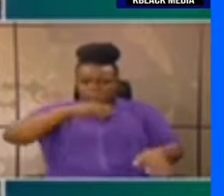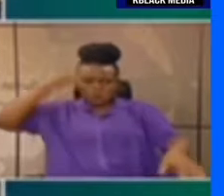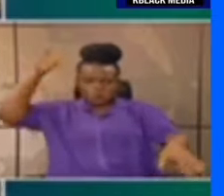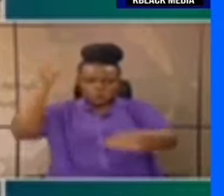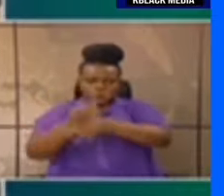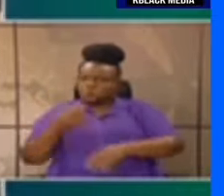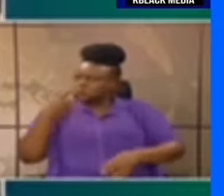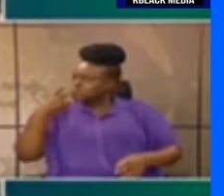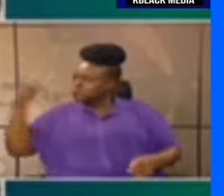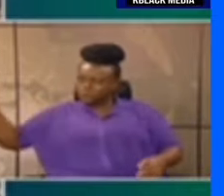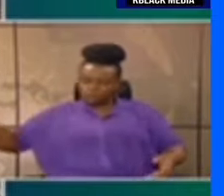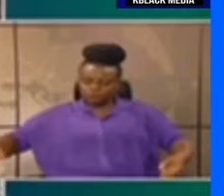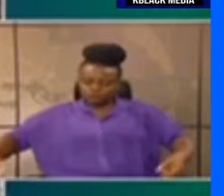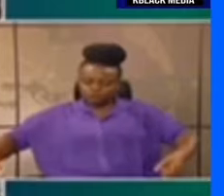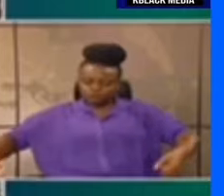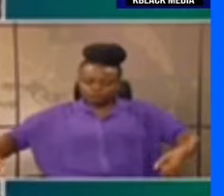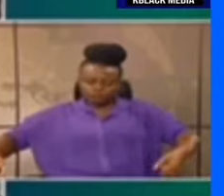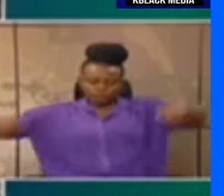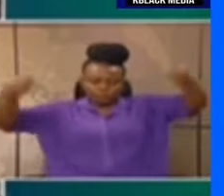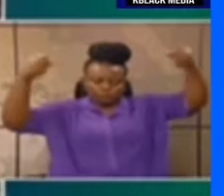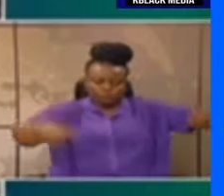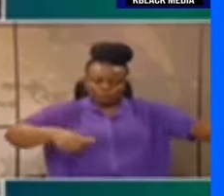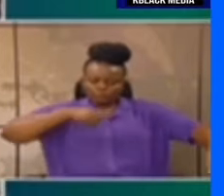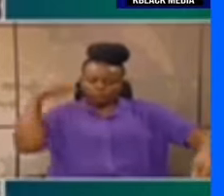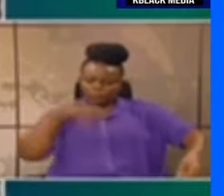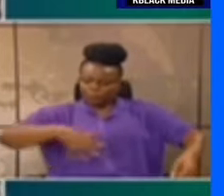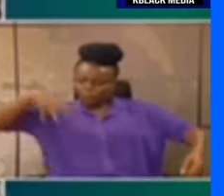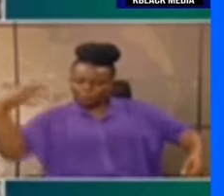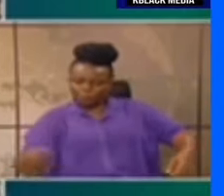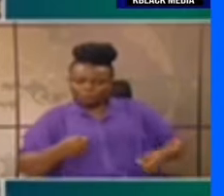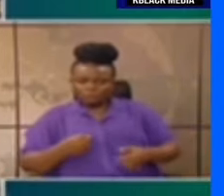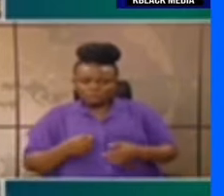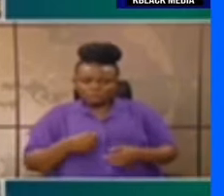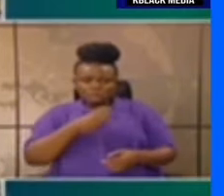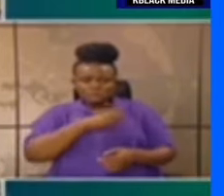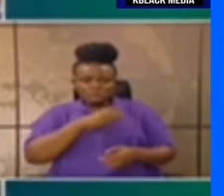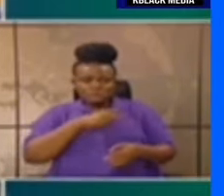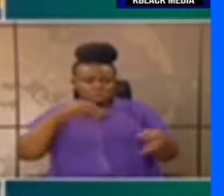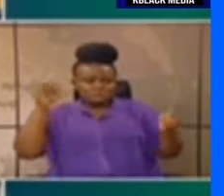opposed for any assault for me, bre, a child, we say, you know.